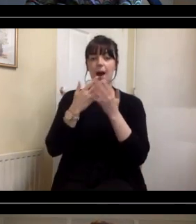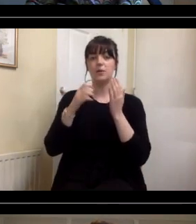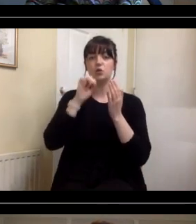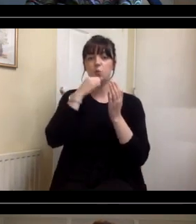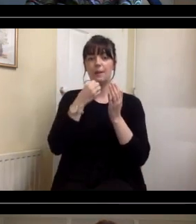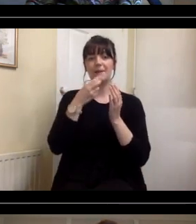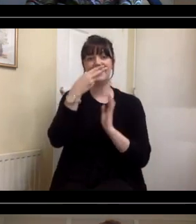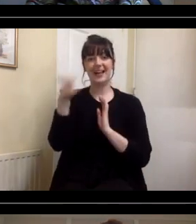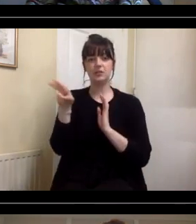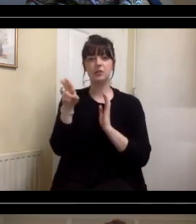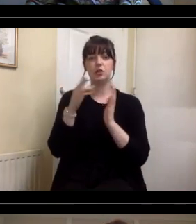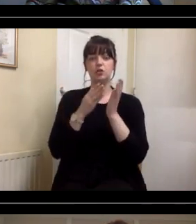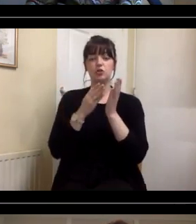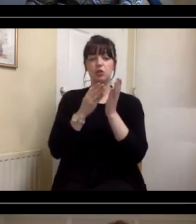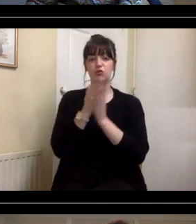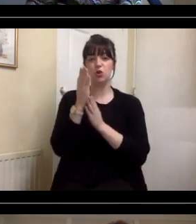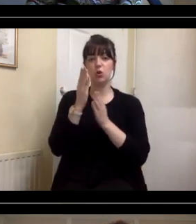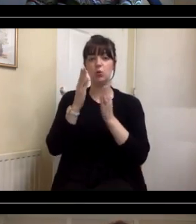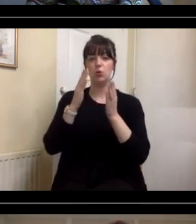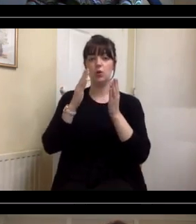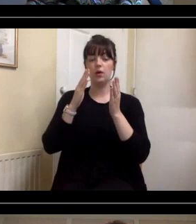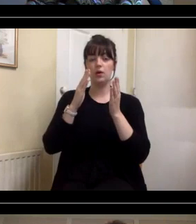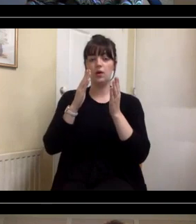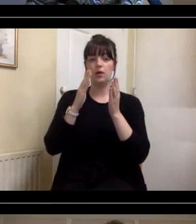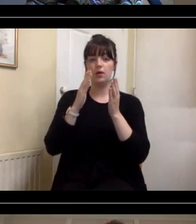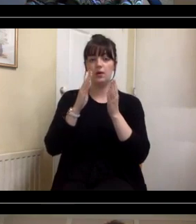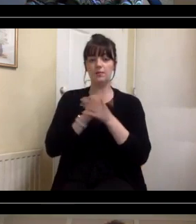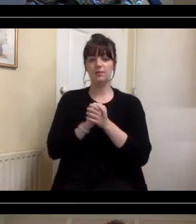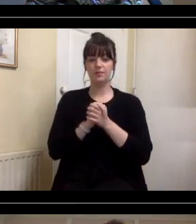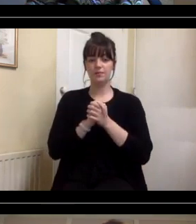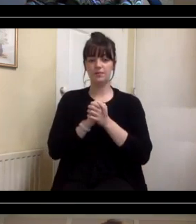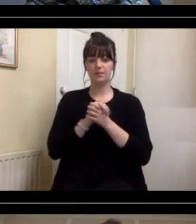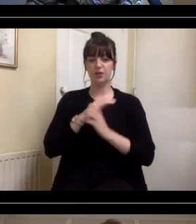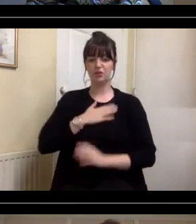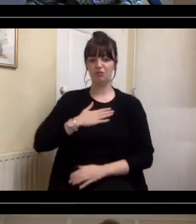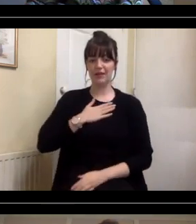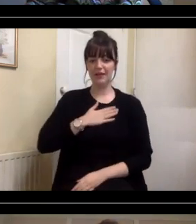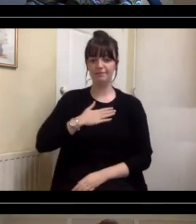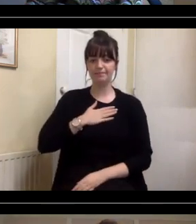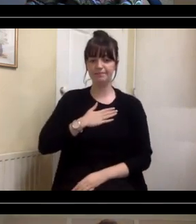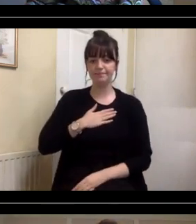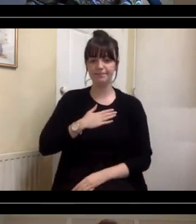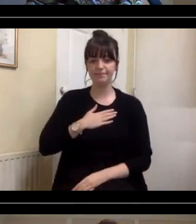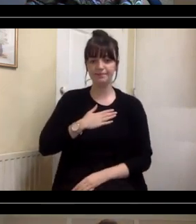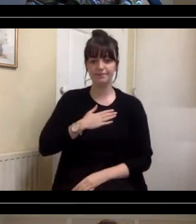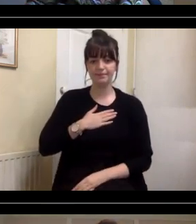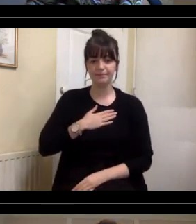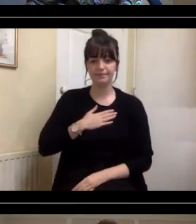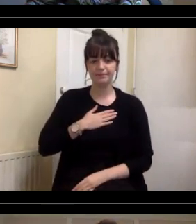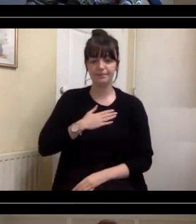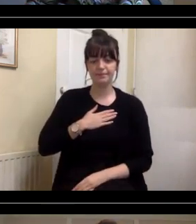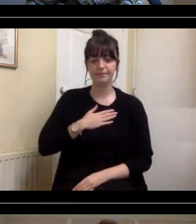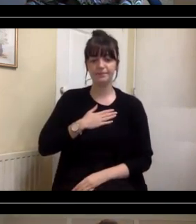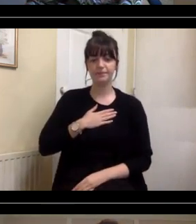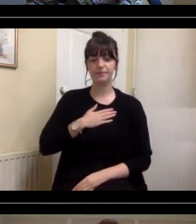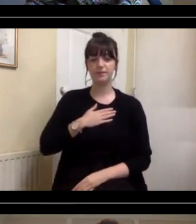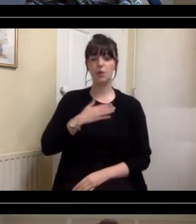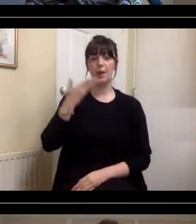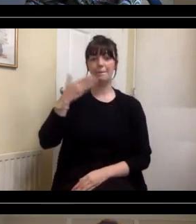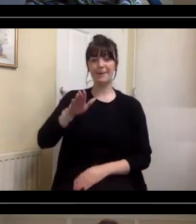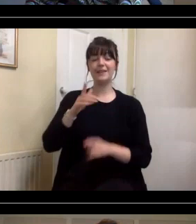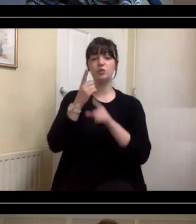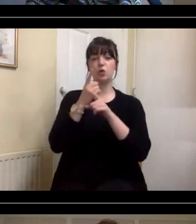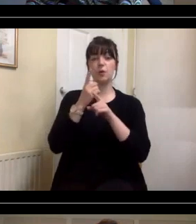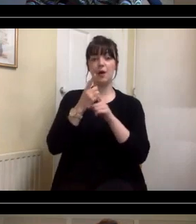some people may remember that back in 2018, when we published what we call our PEER, our preliminary environmental